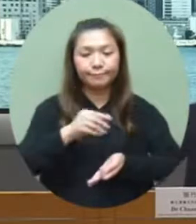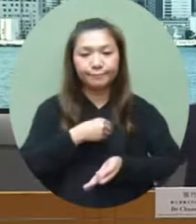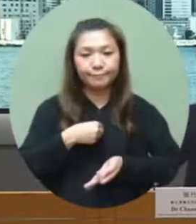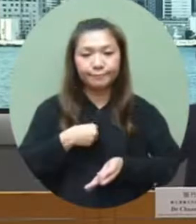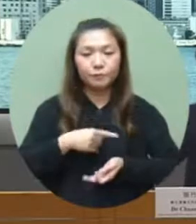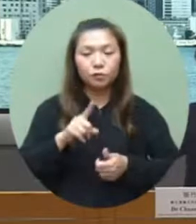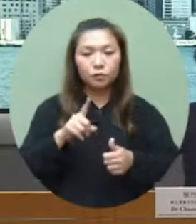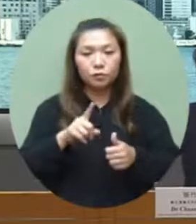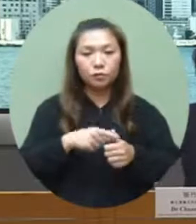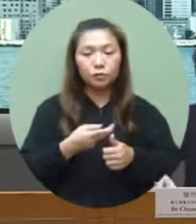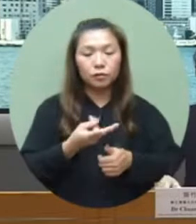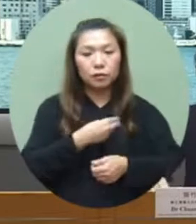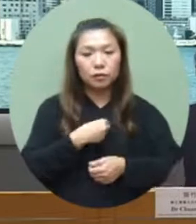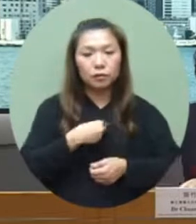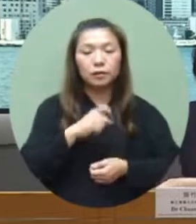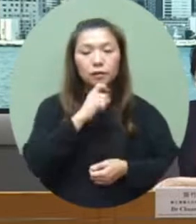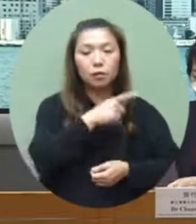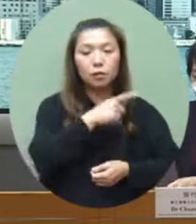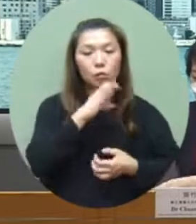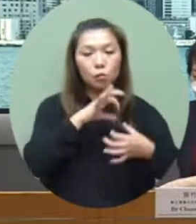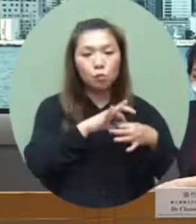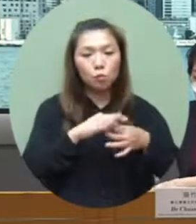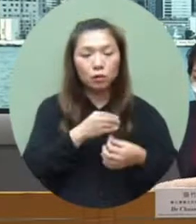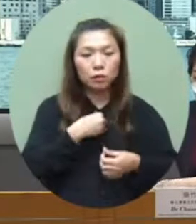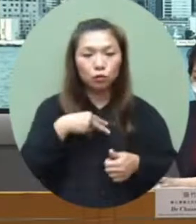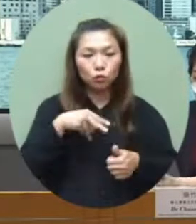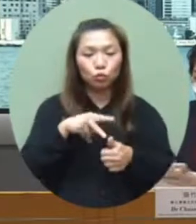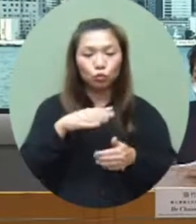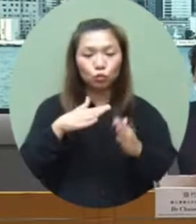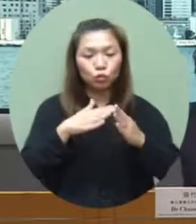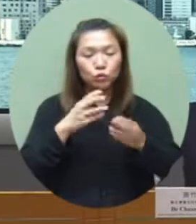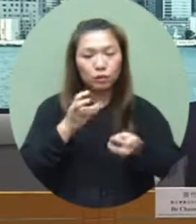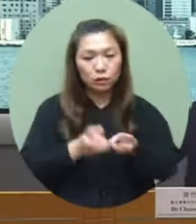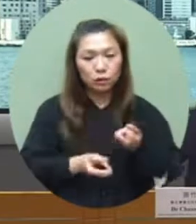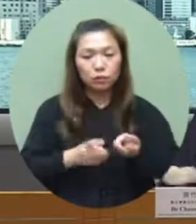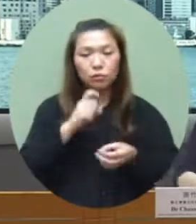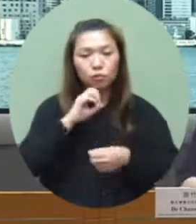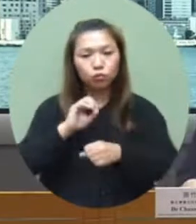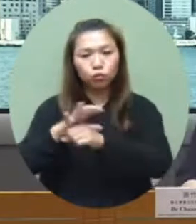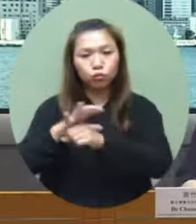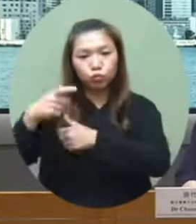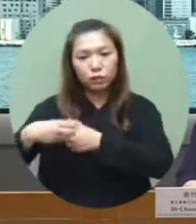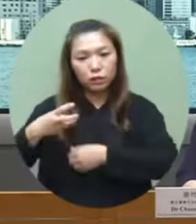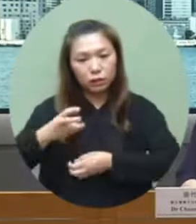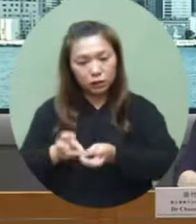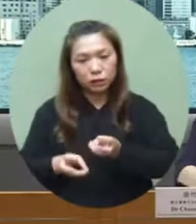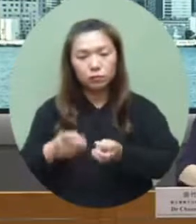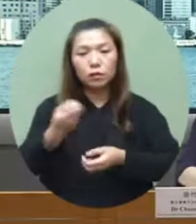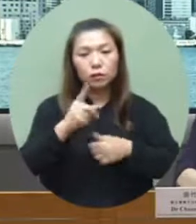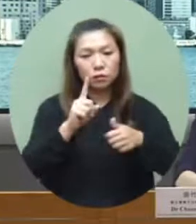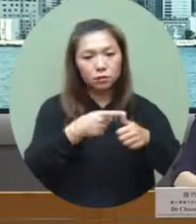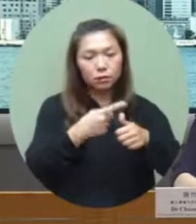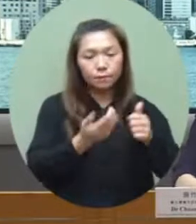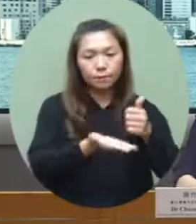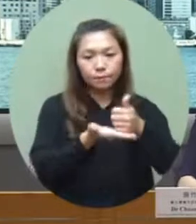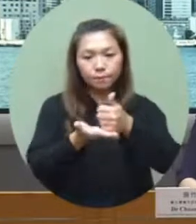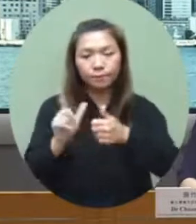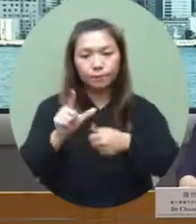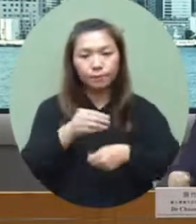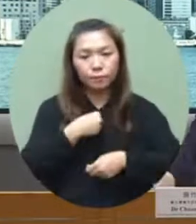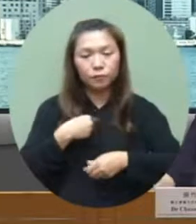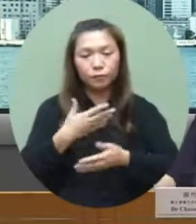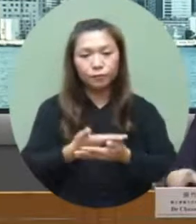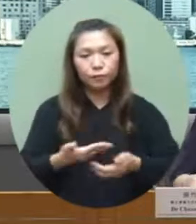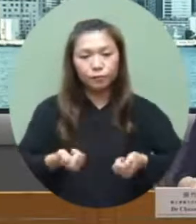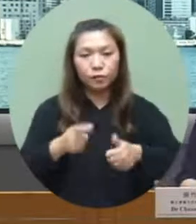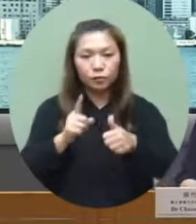Ga-hin, Chief Manager of Hospital Authority. They will give you an account of HA's situation and update on